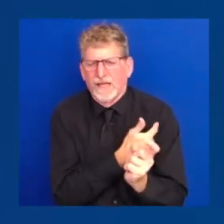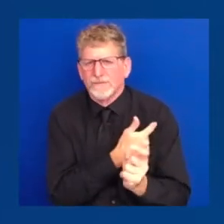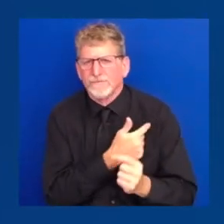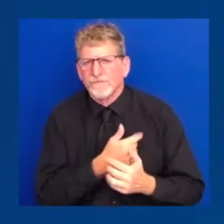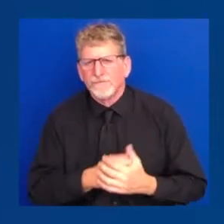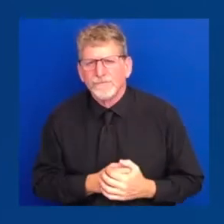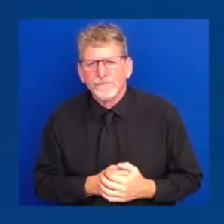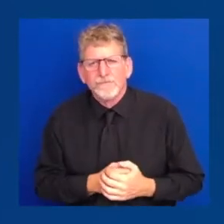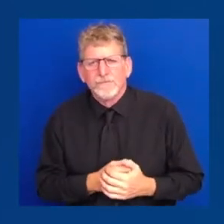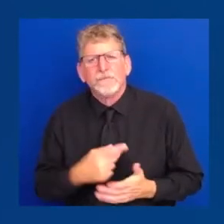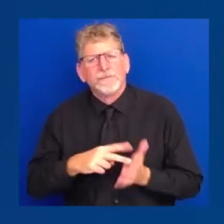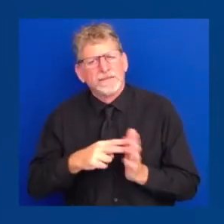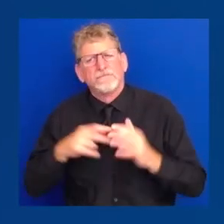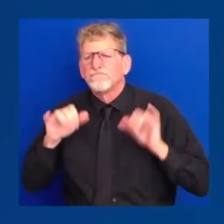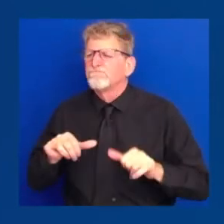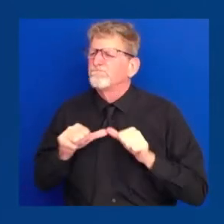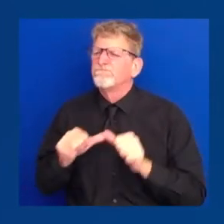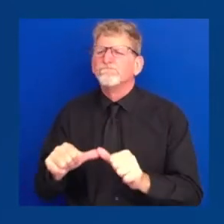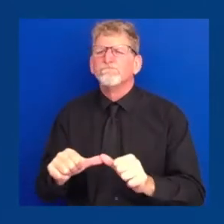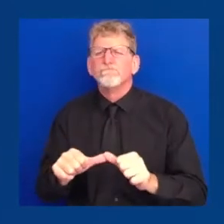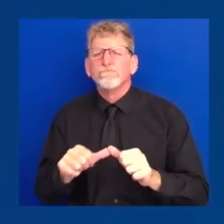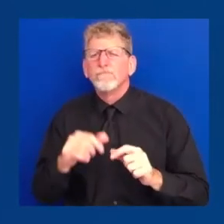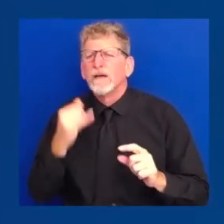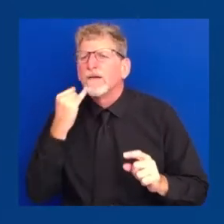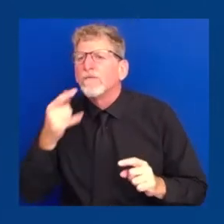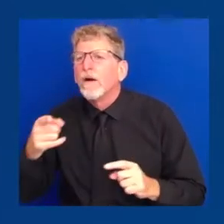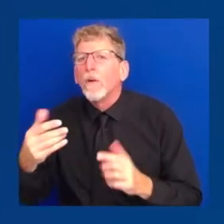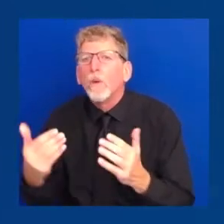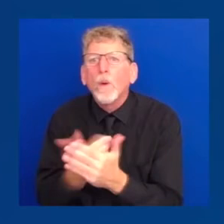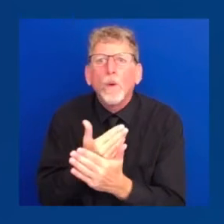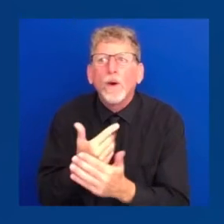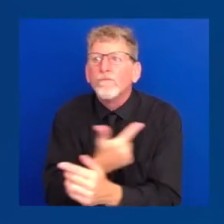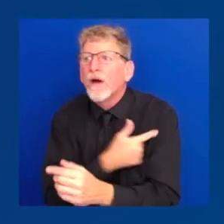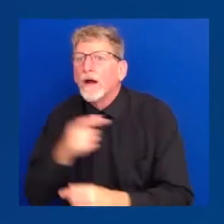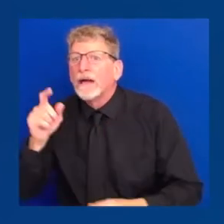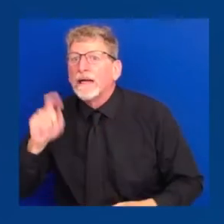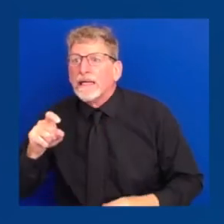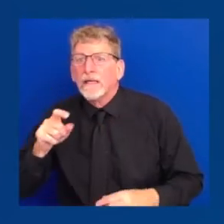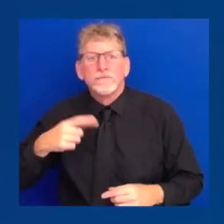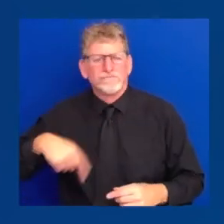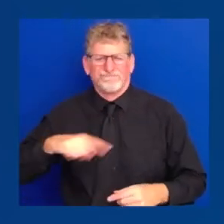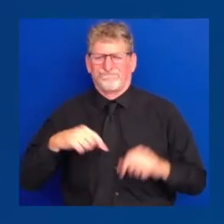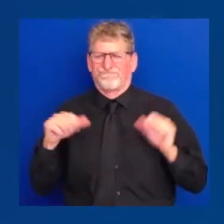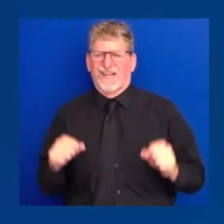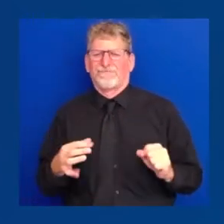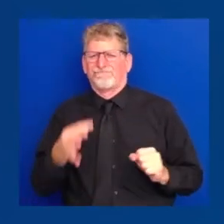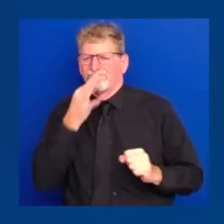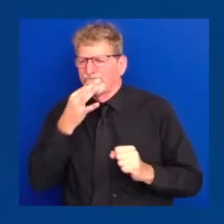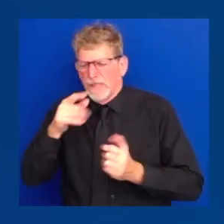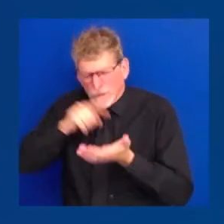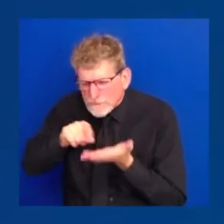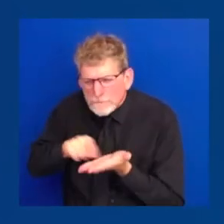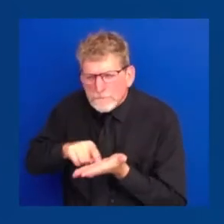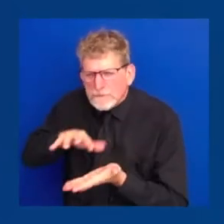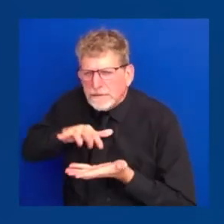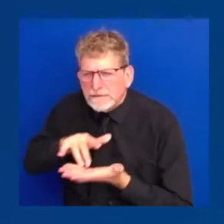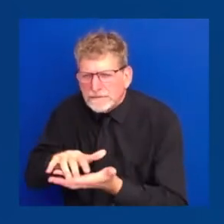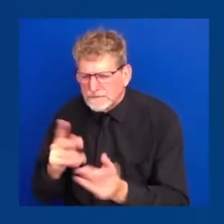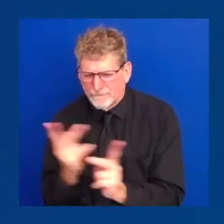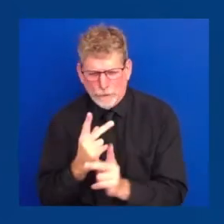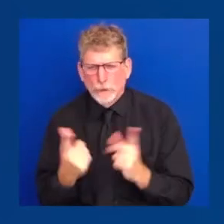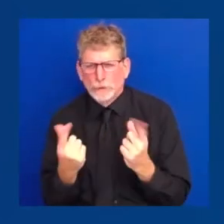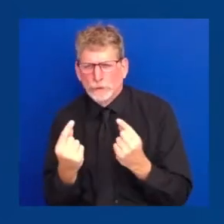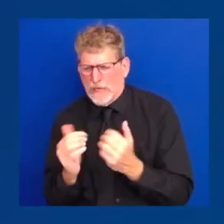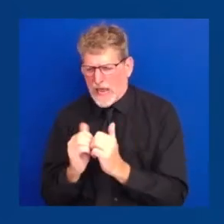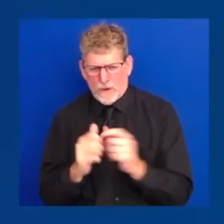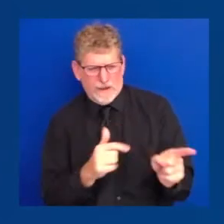approved, and manufactured in approximately 100 days. While we would always rather